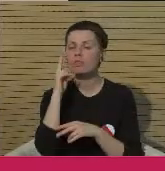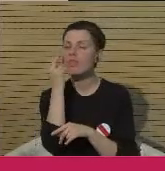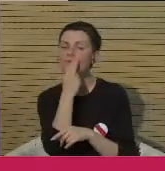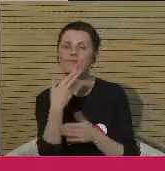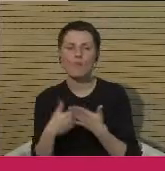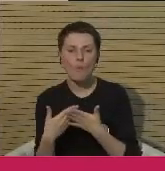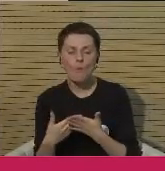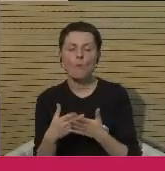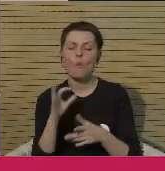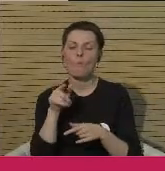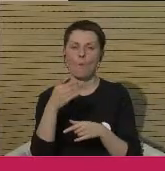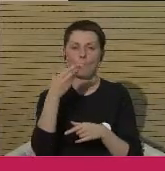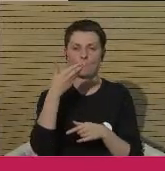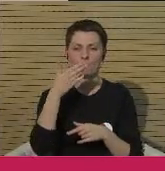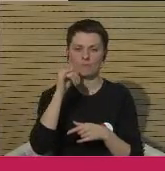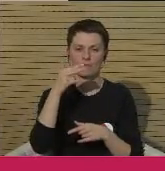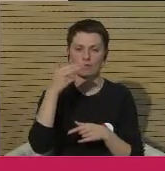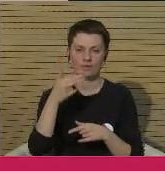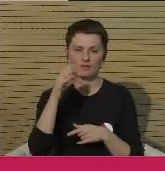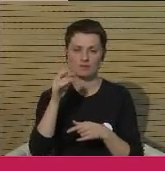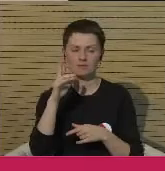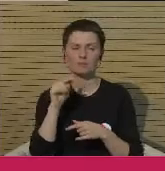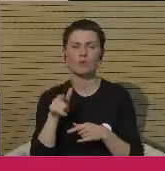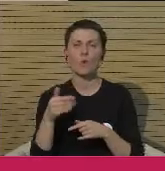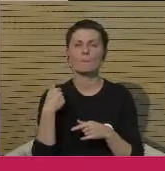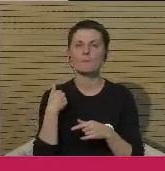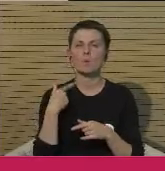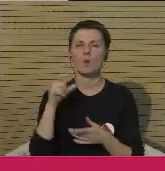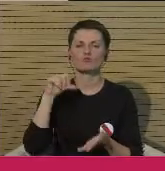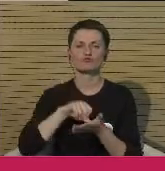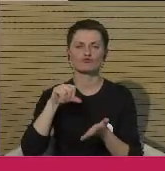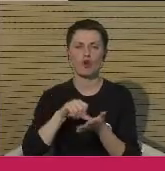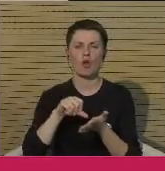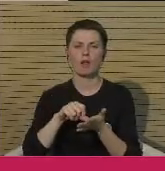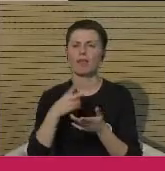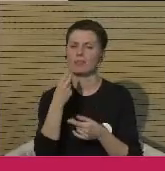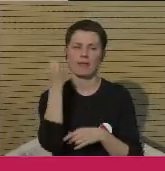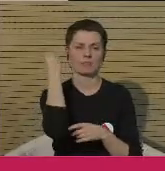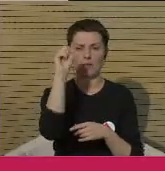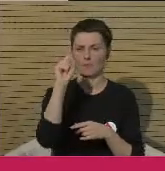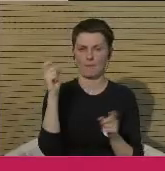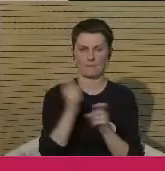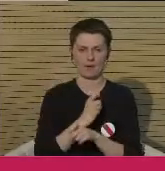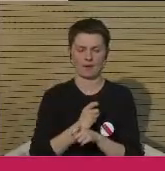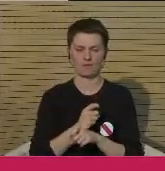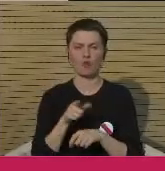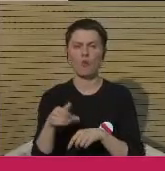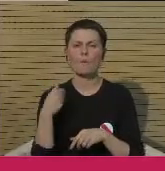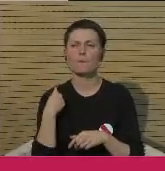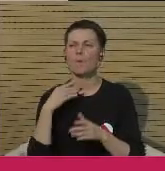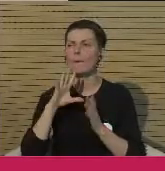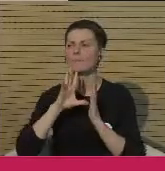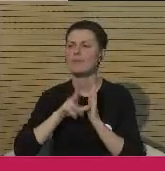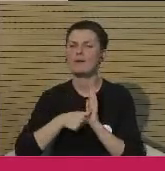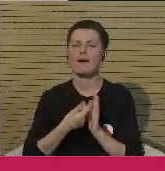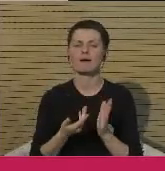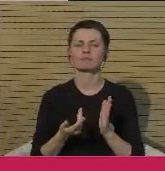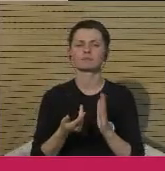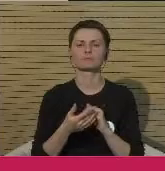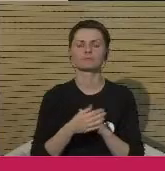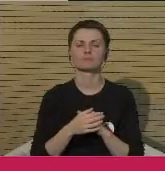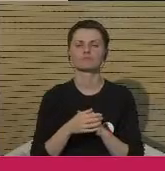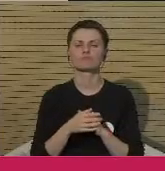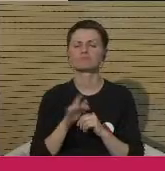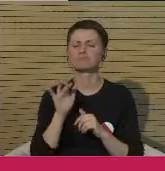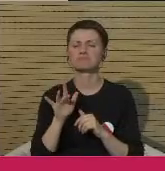I sense this city. I know its history, but I hate it because Minsk was or has been